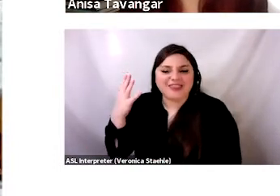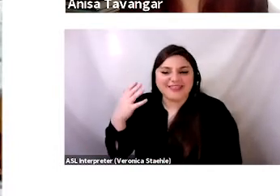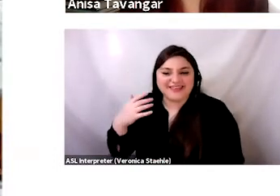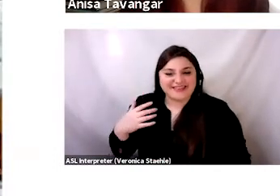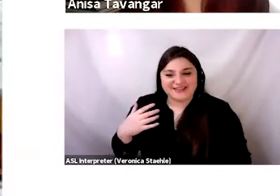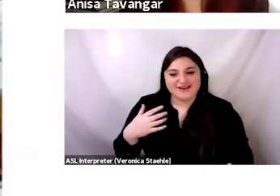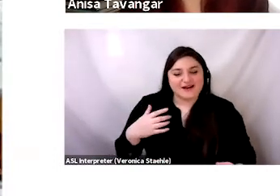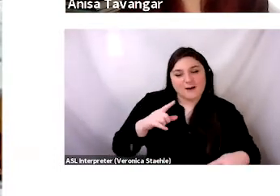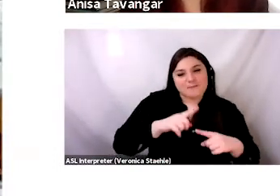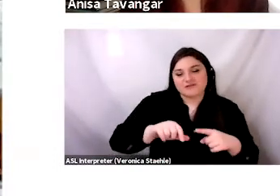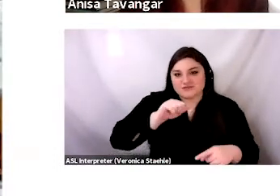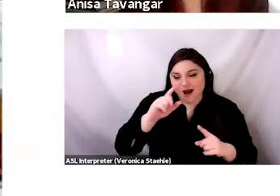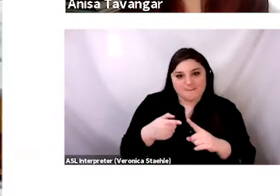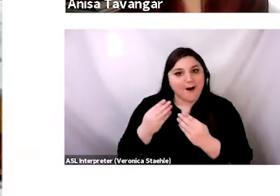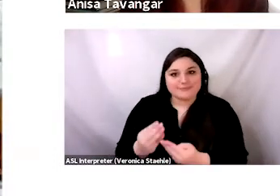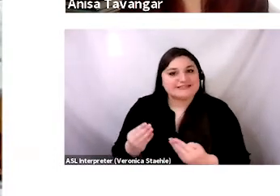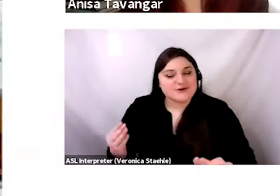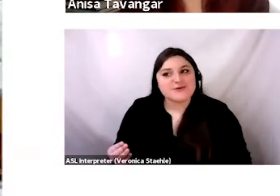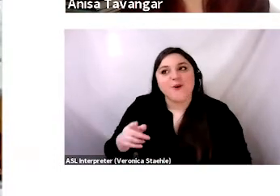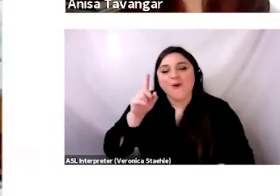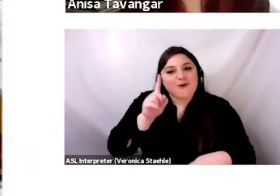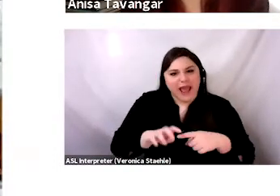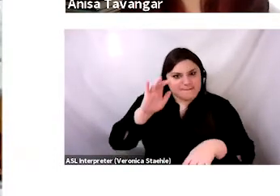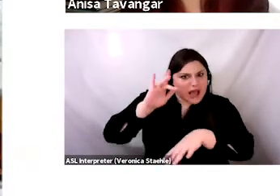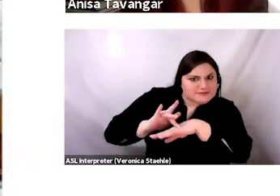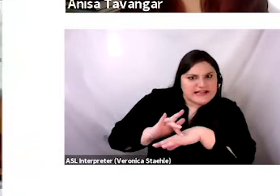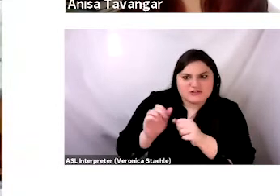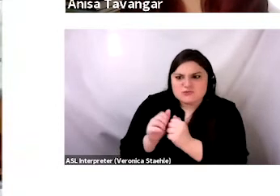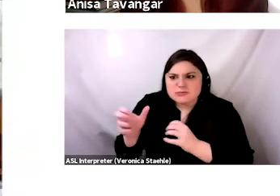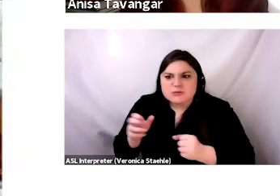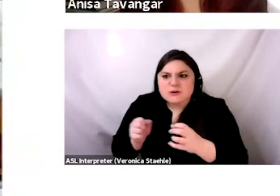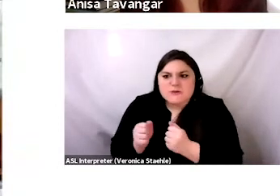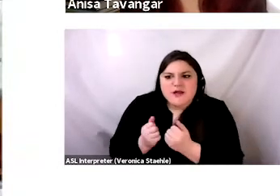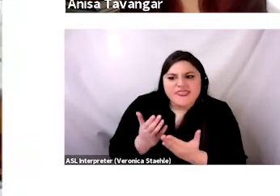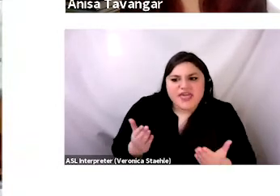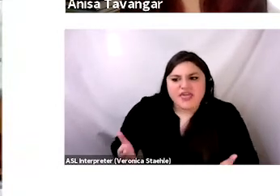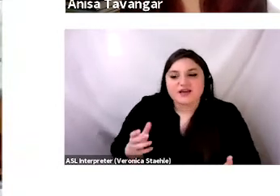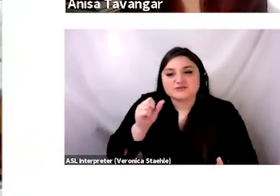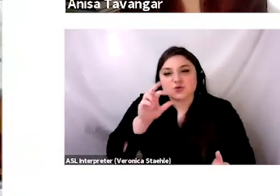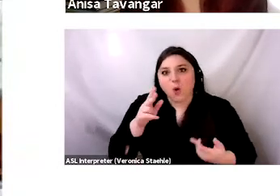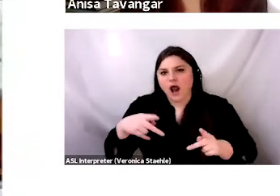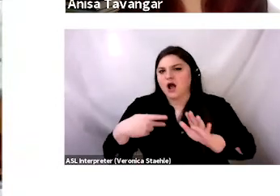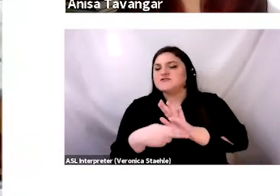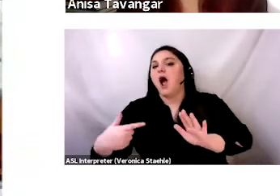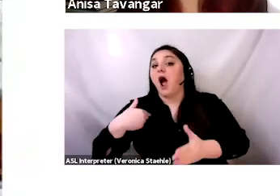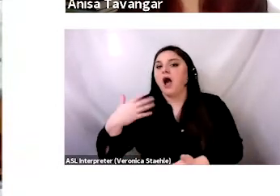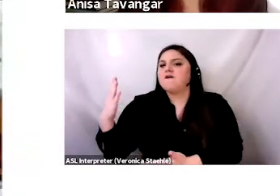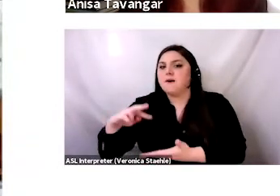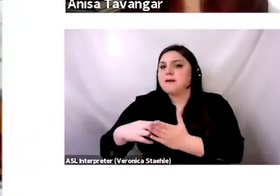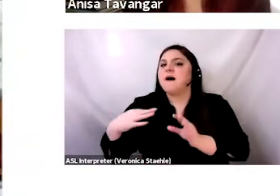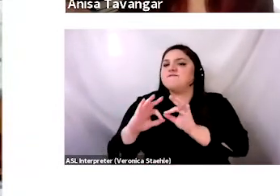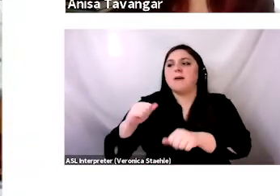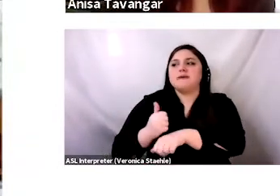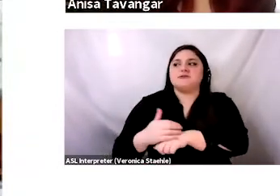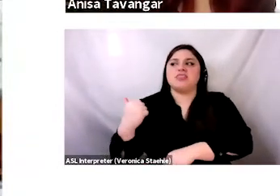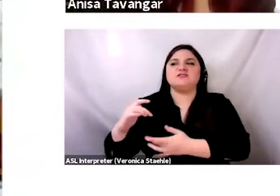wealth, not becoming obsessed or defined by that, but really centering ourselves on our ability to relate to